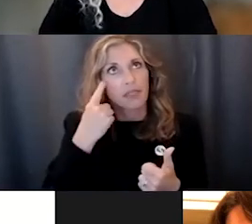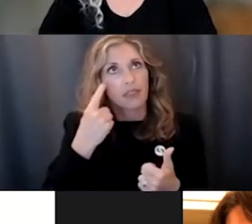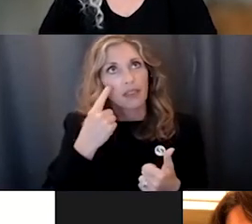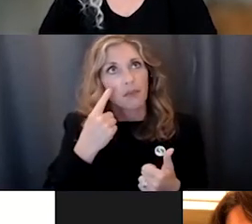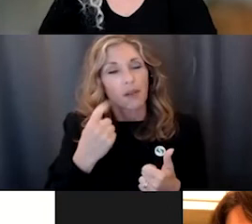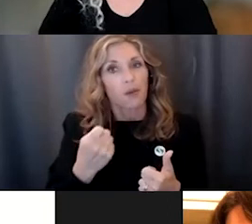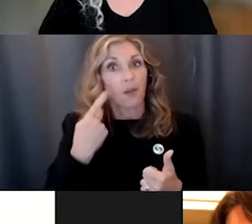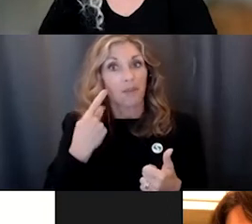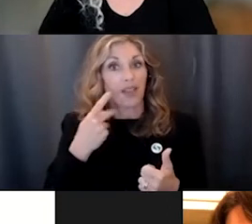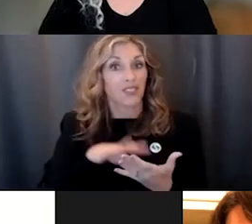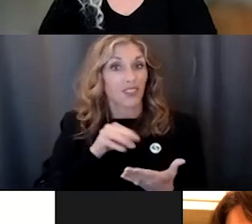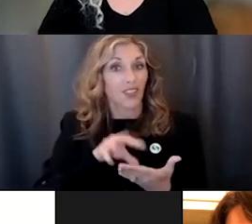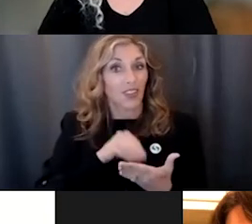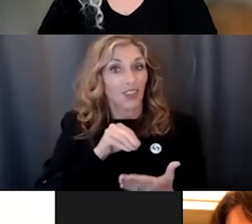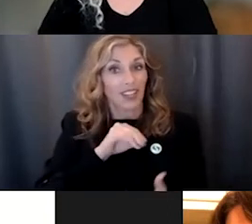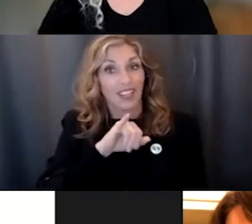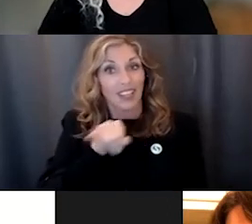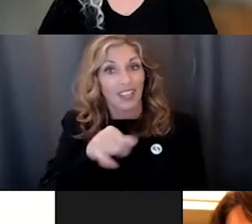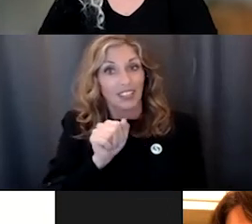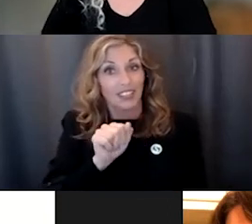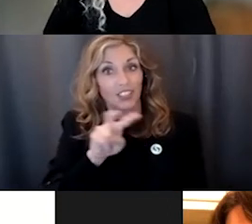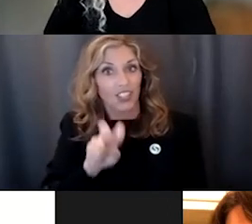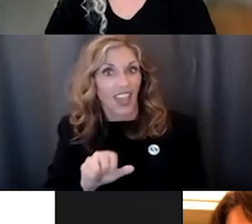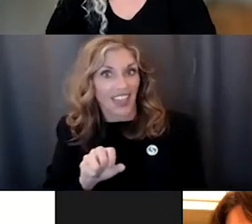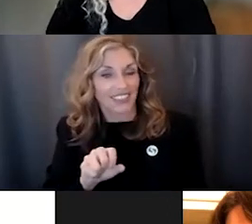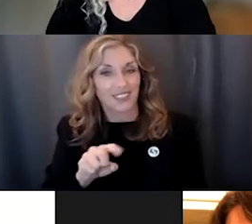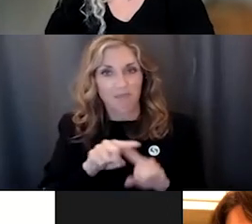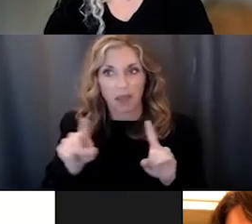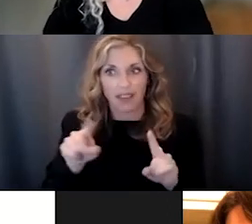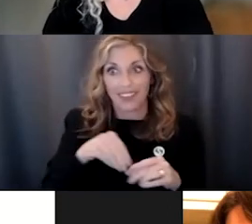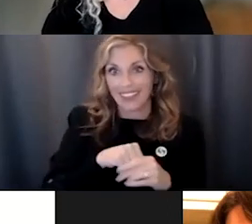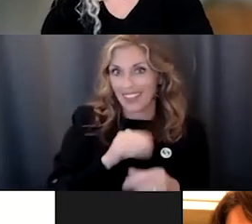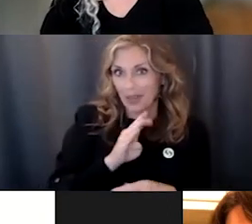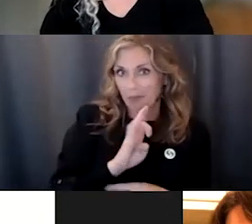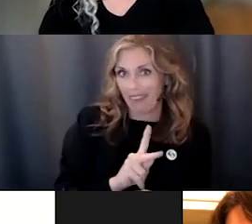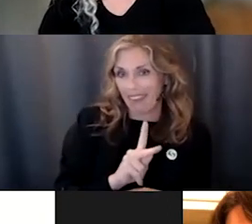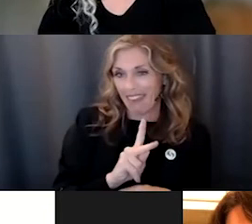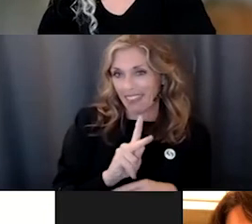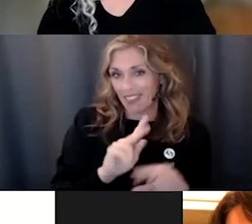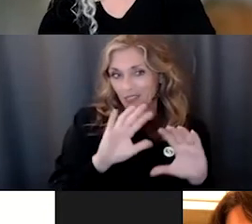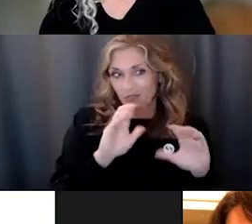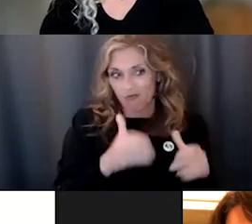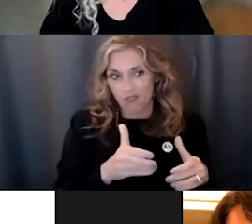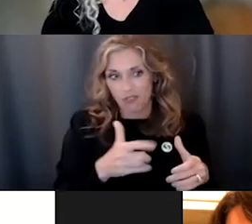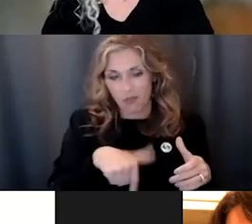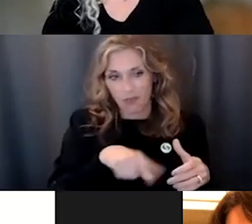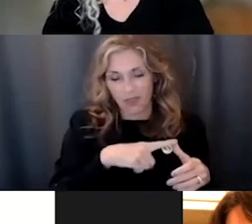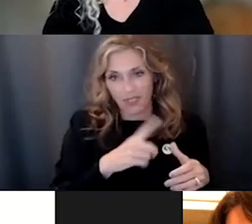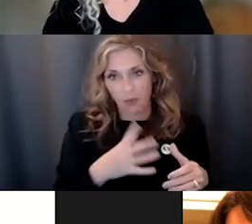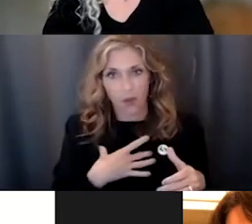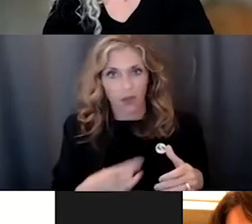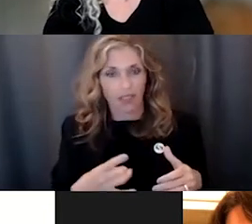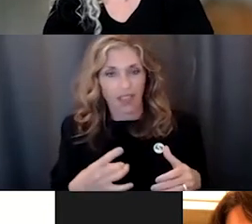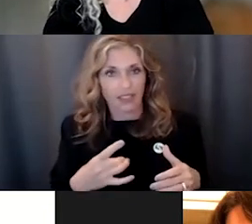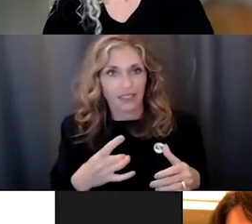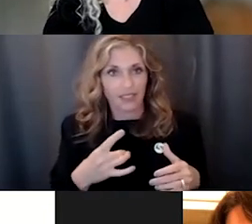jazz, but in a band. So there's a whole group, and so I'd like to just